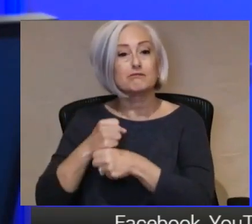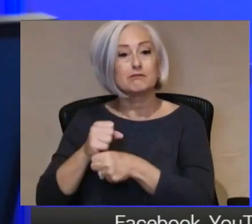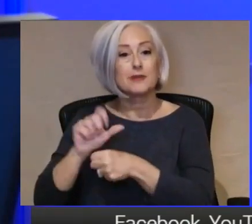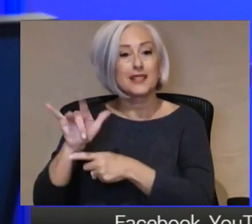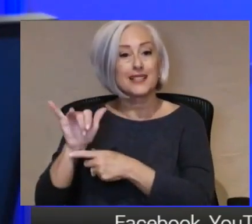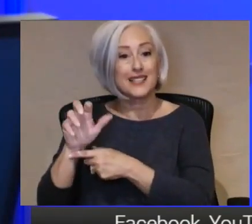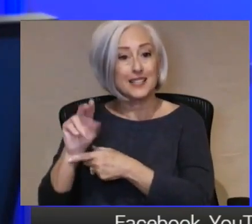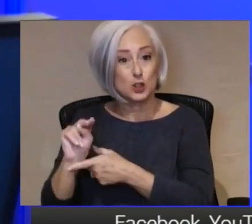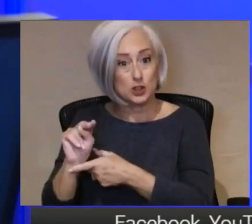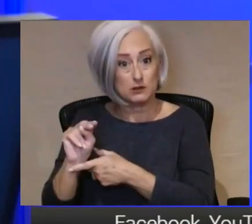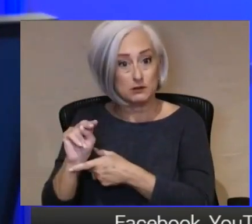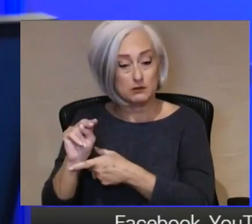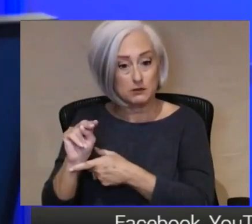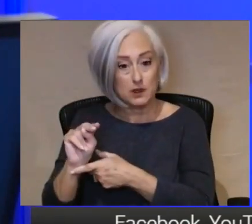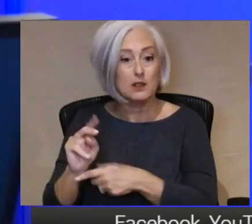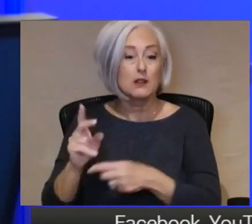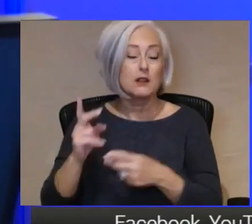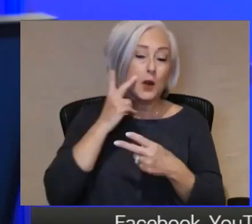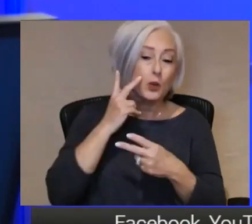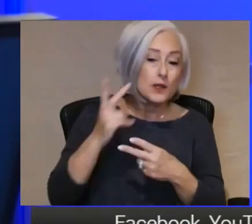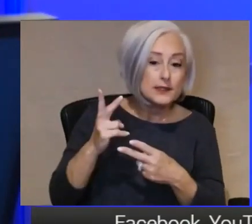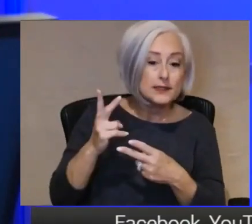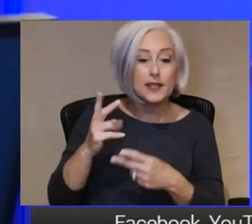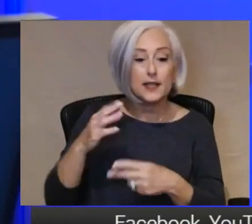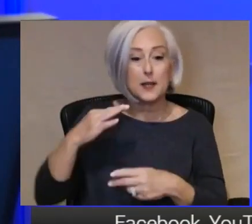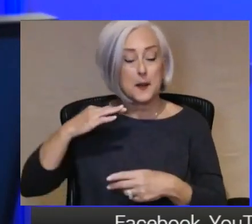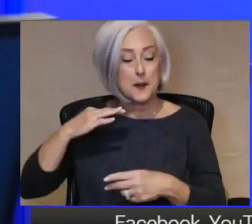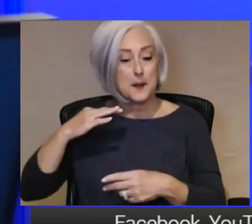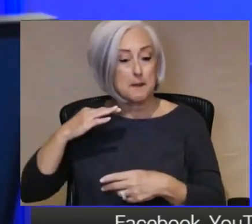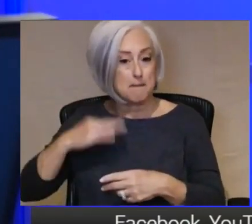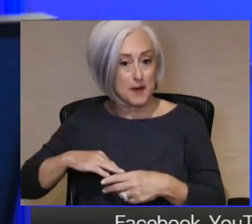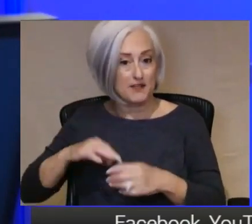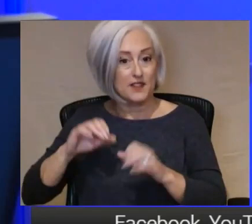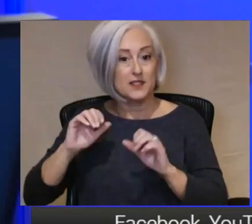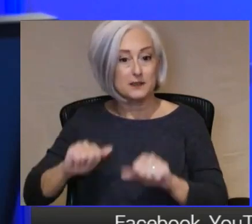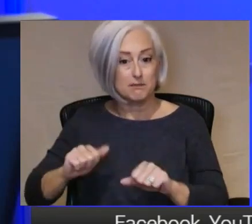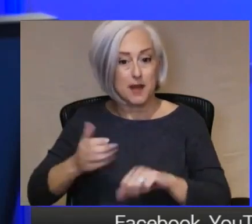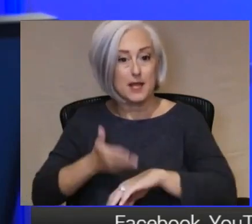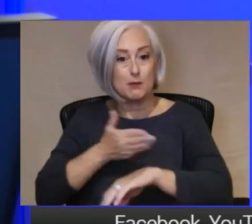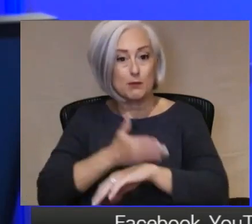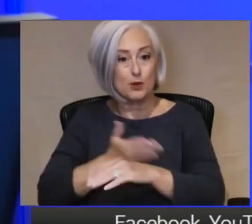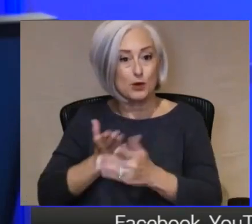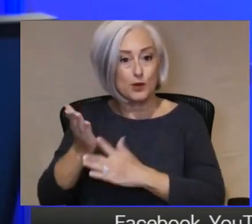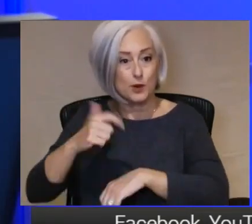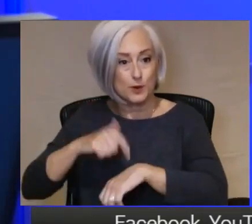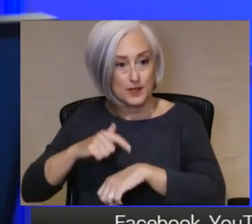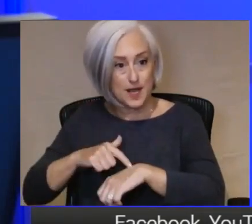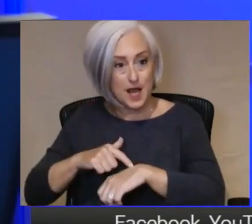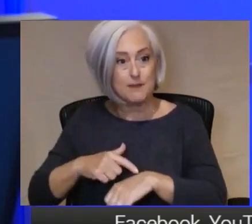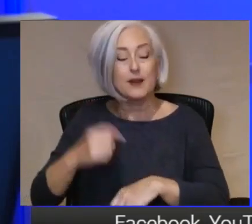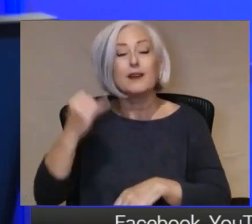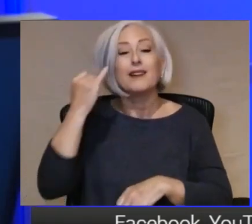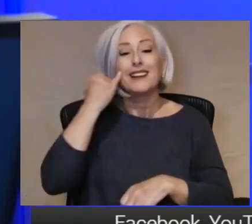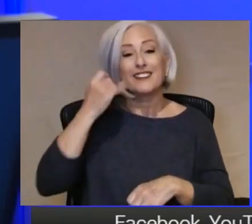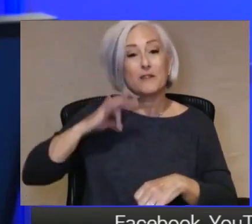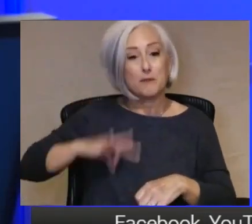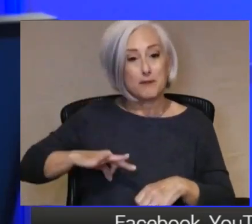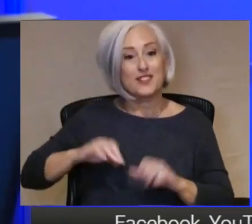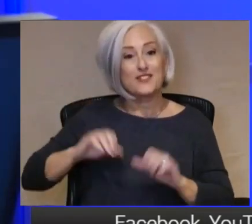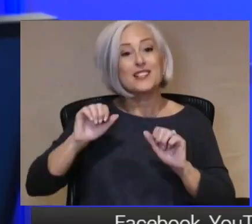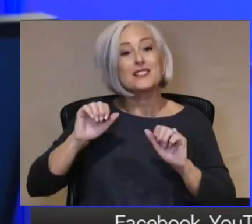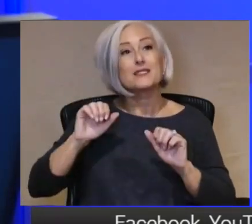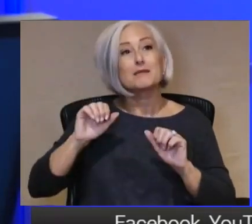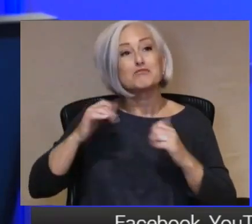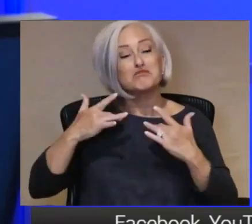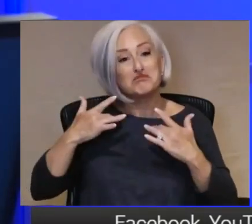may improve over time, but if the benefit of the lesion reduces over time, which we do know can happen in some patients,